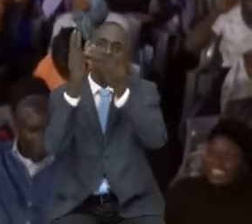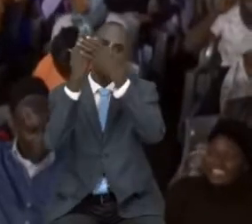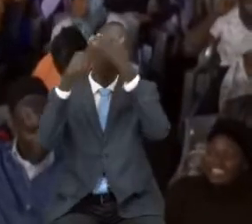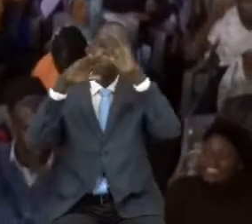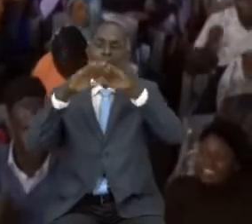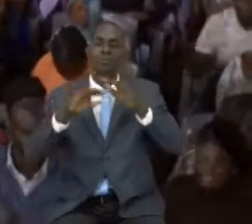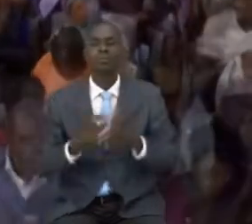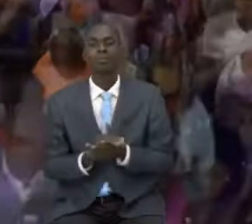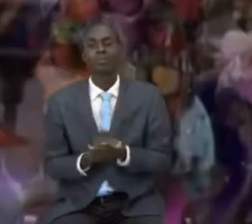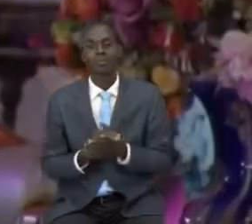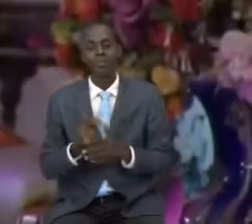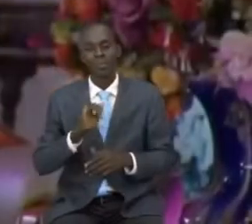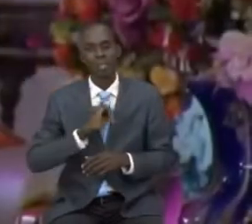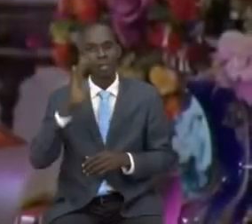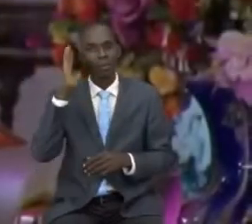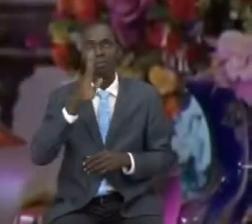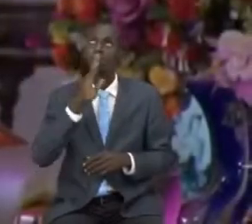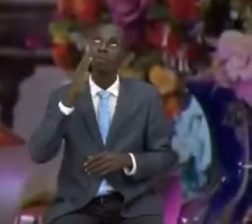I will be